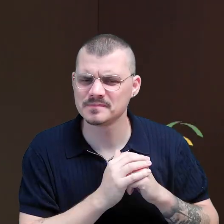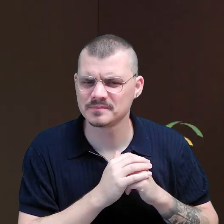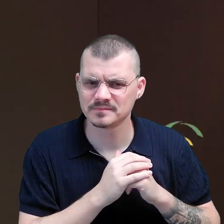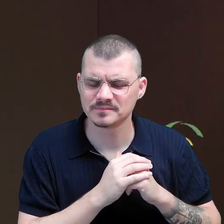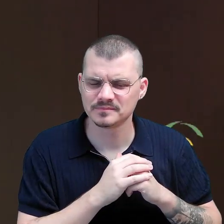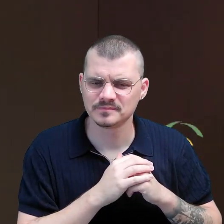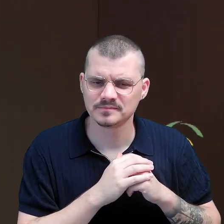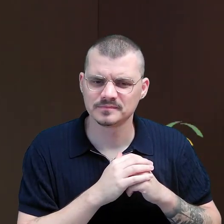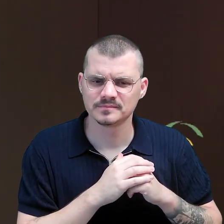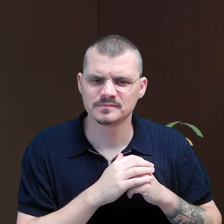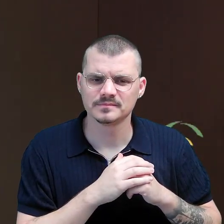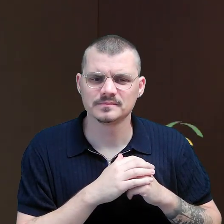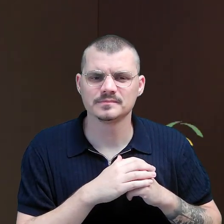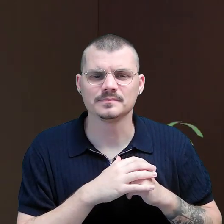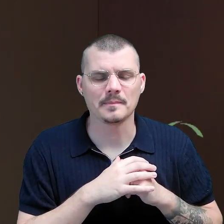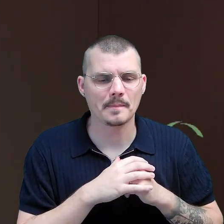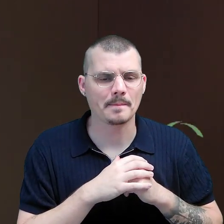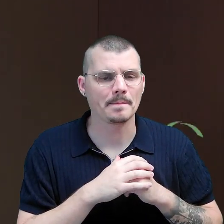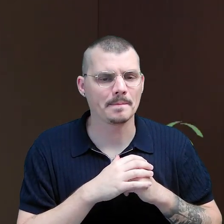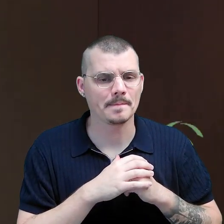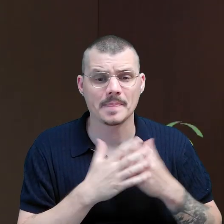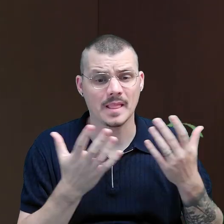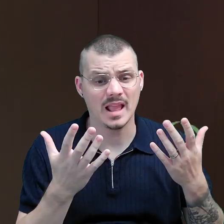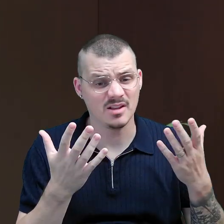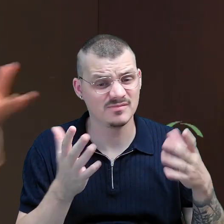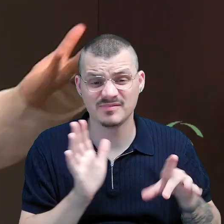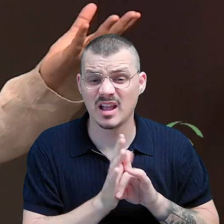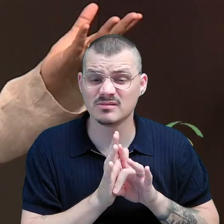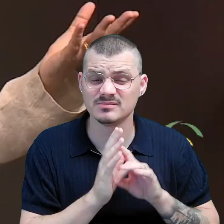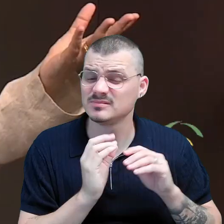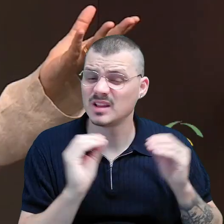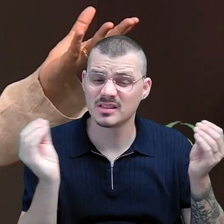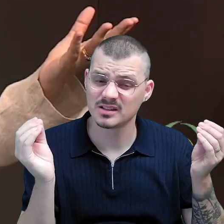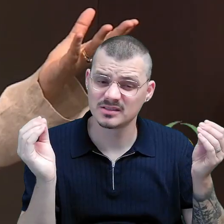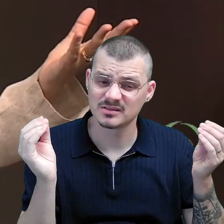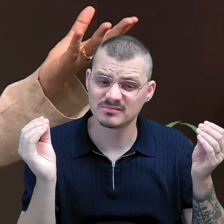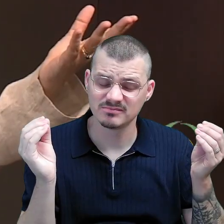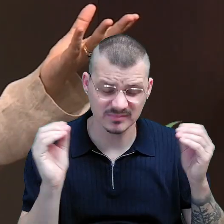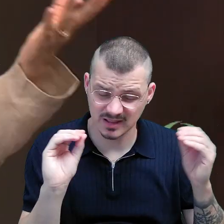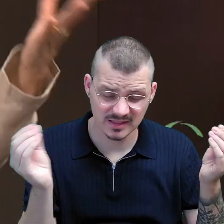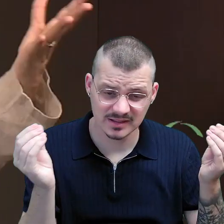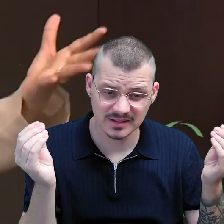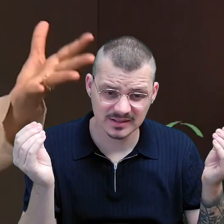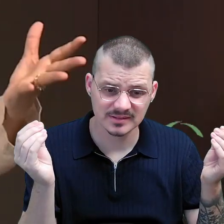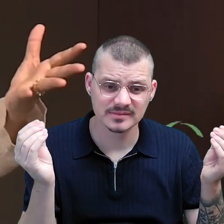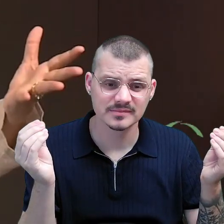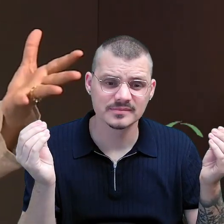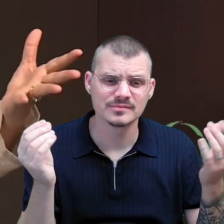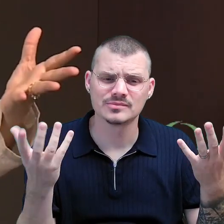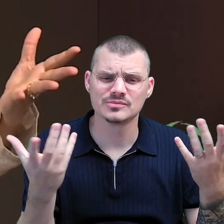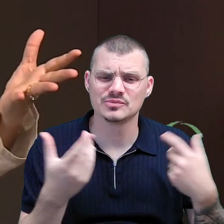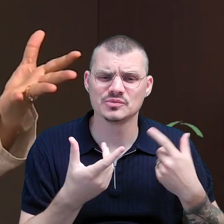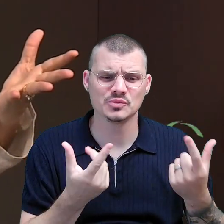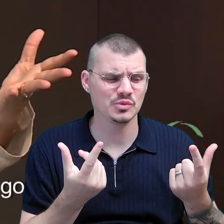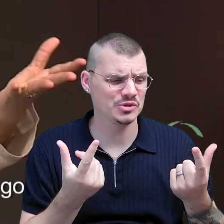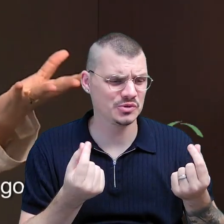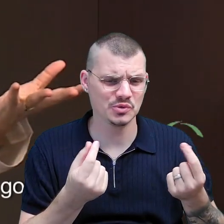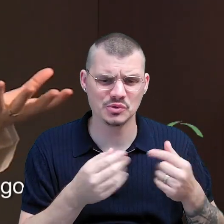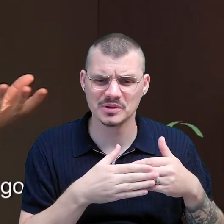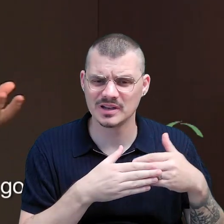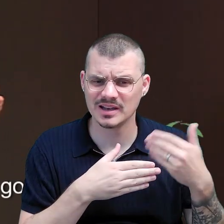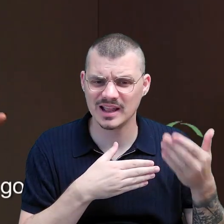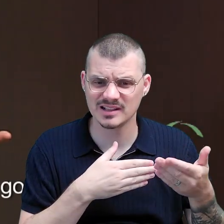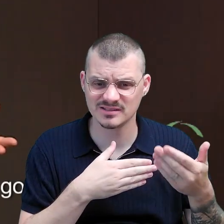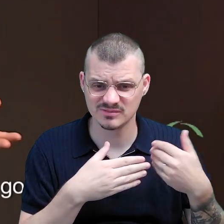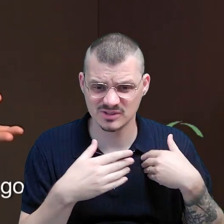way. And we got nothing. We got nothing.